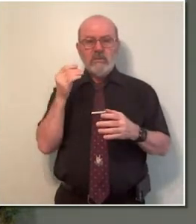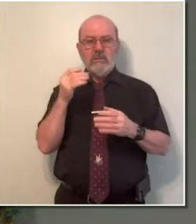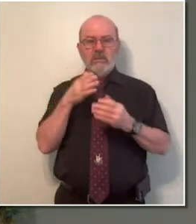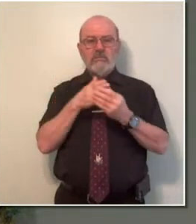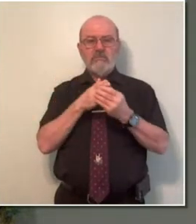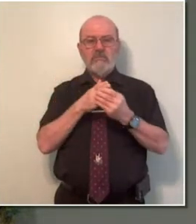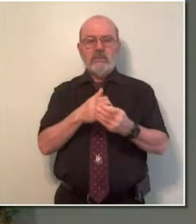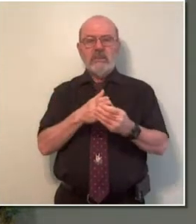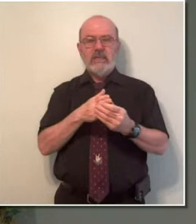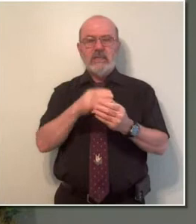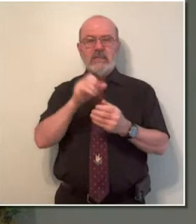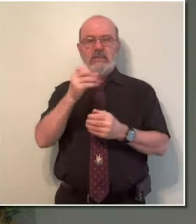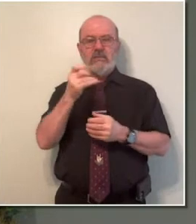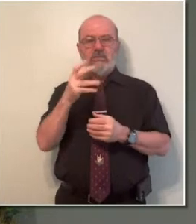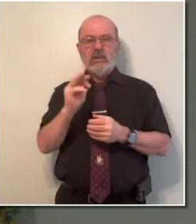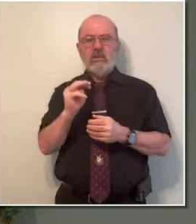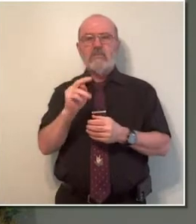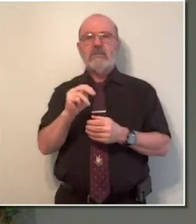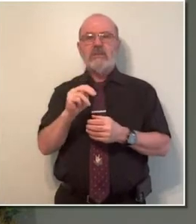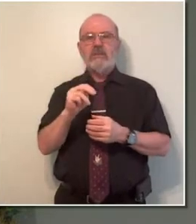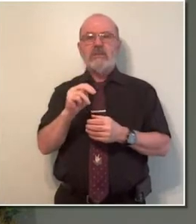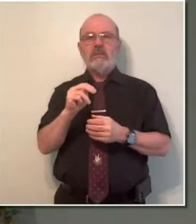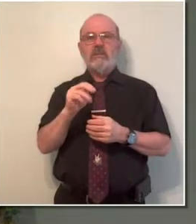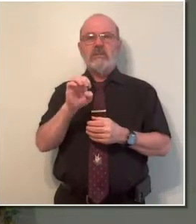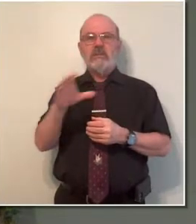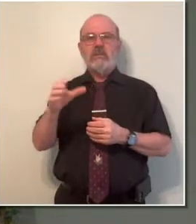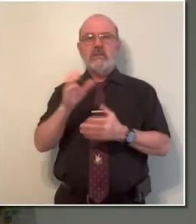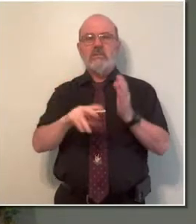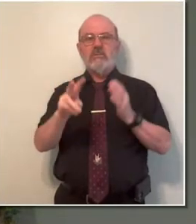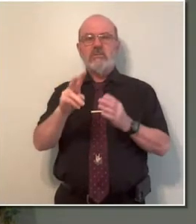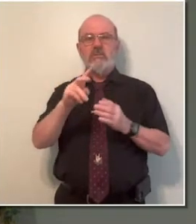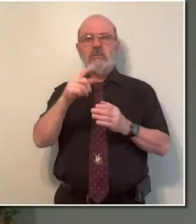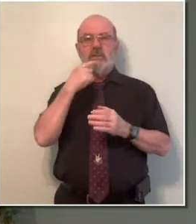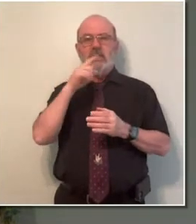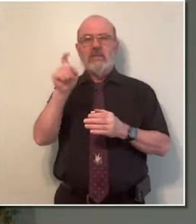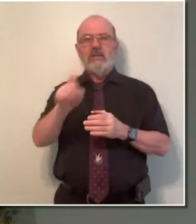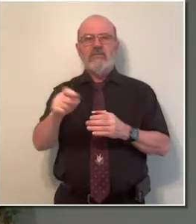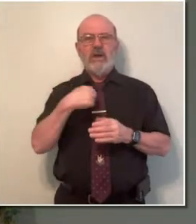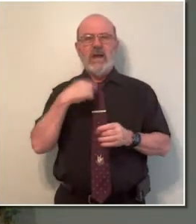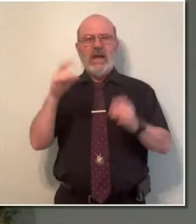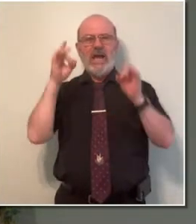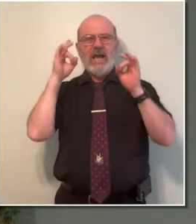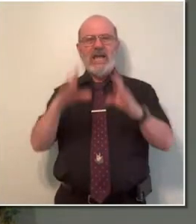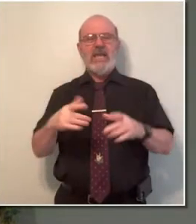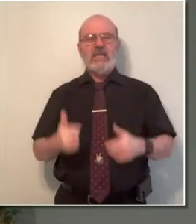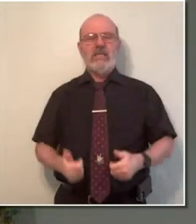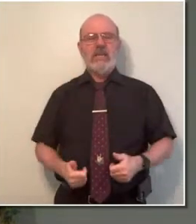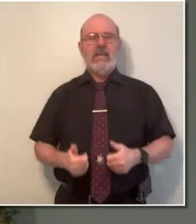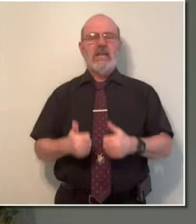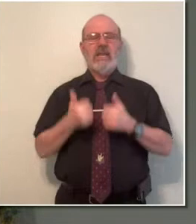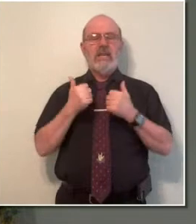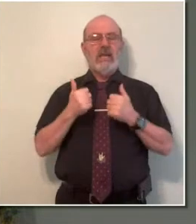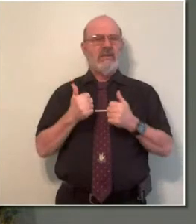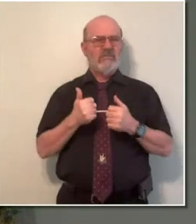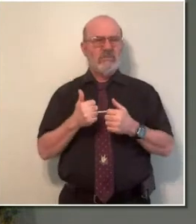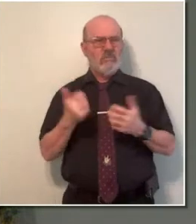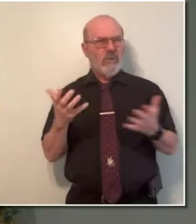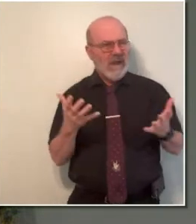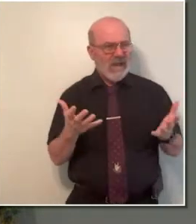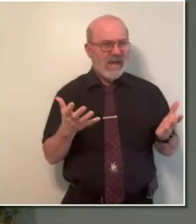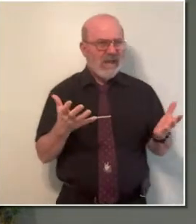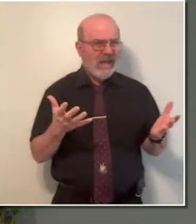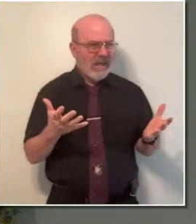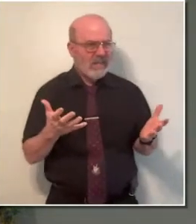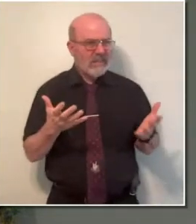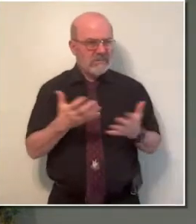Solomon in Ecclesiastes chapter 2 to say, therefore I hated life. What? This extremely